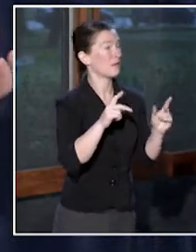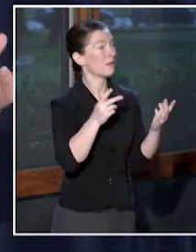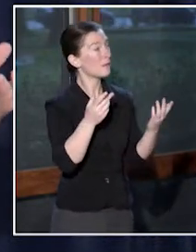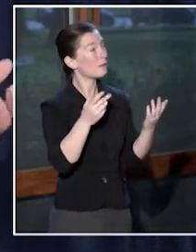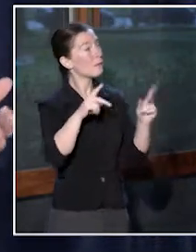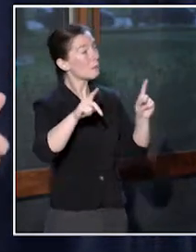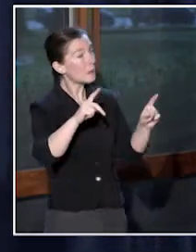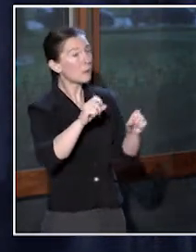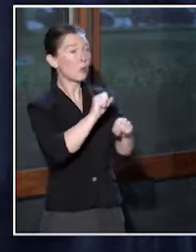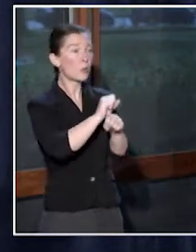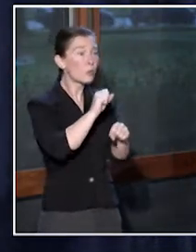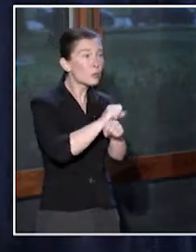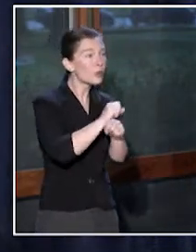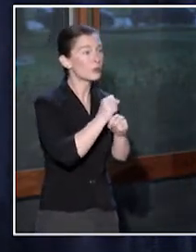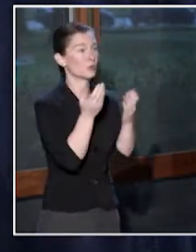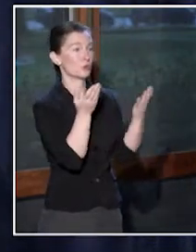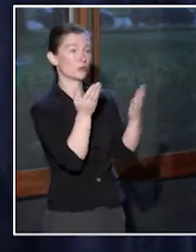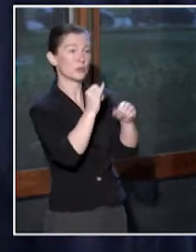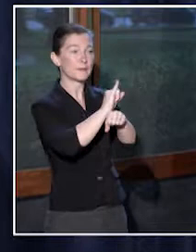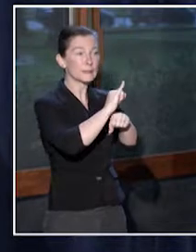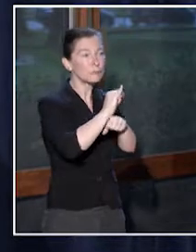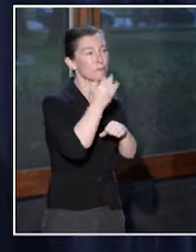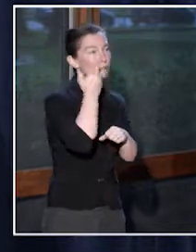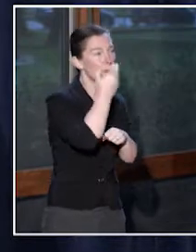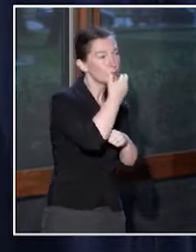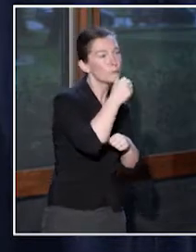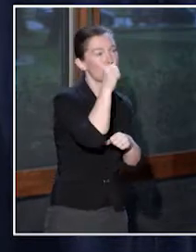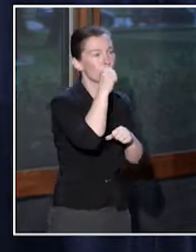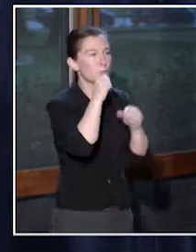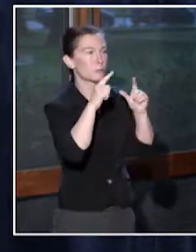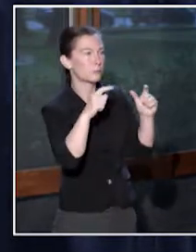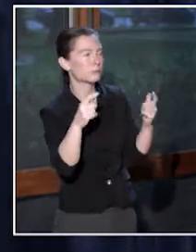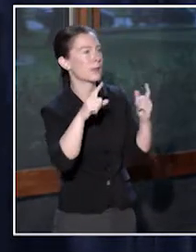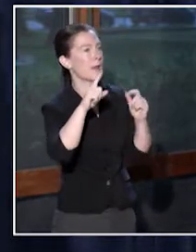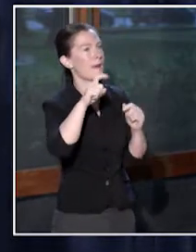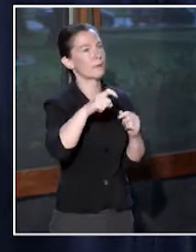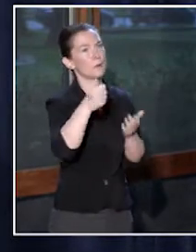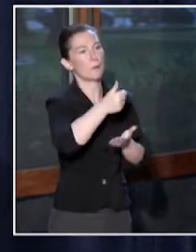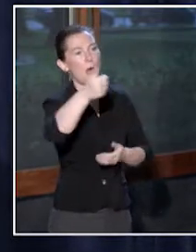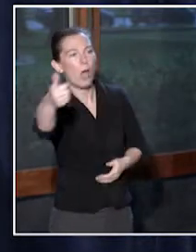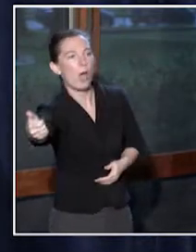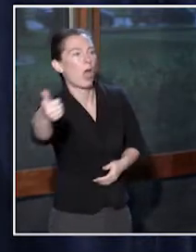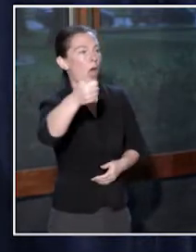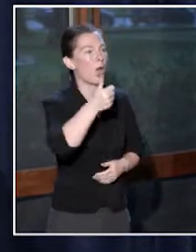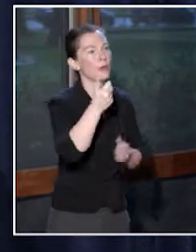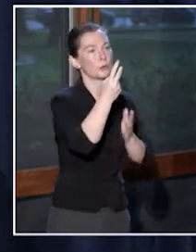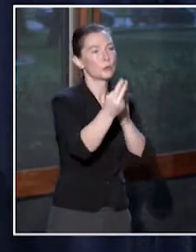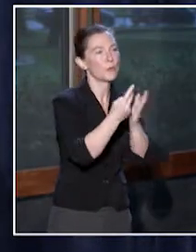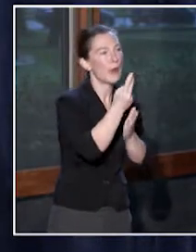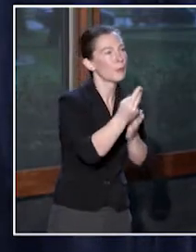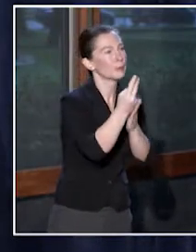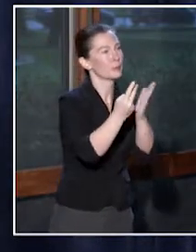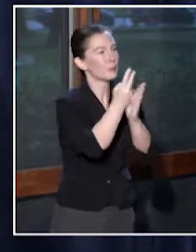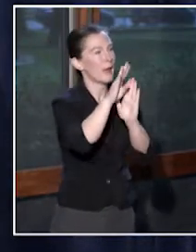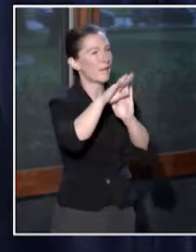service industry employees, have to live half an hour, or 2 hours away and commute in. This is already happening in other